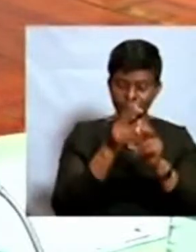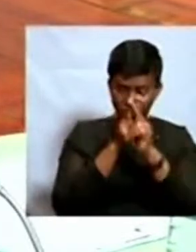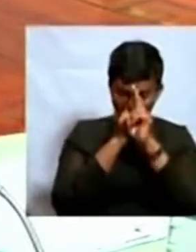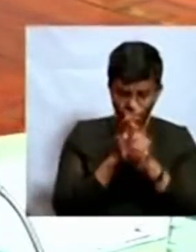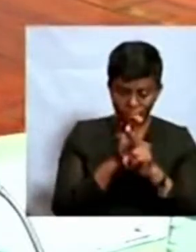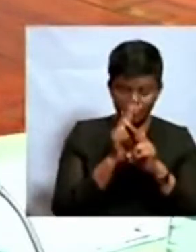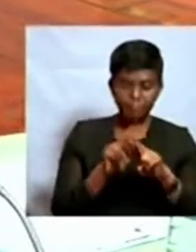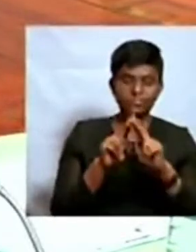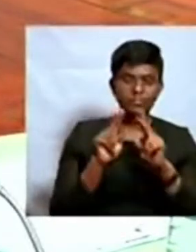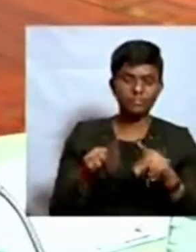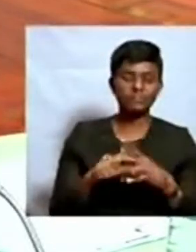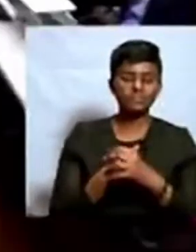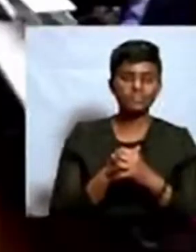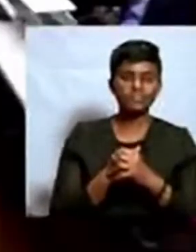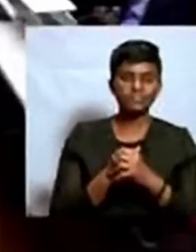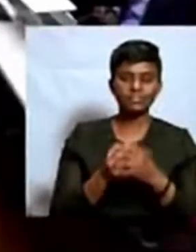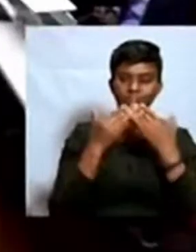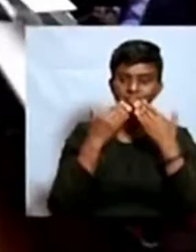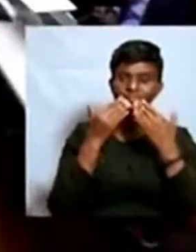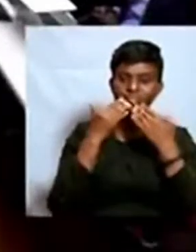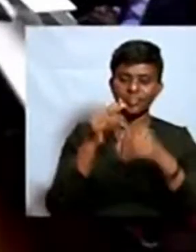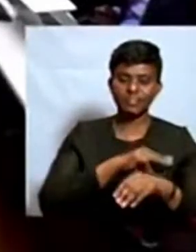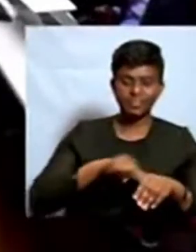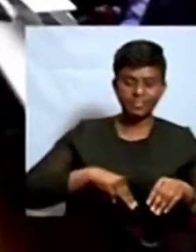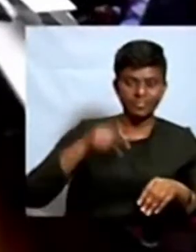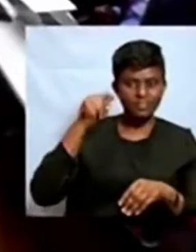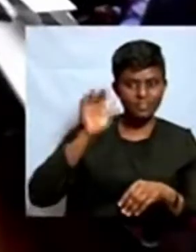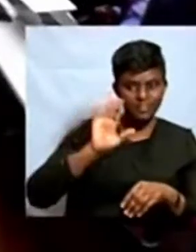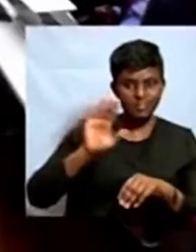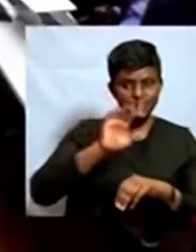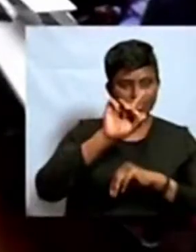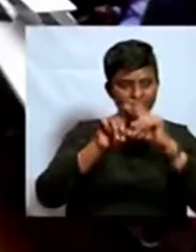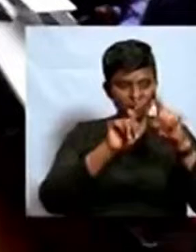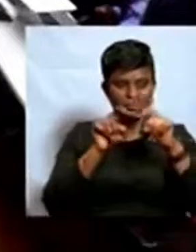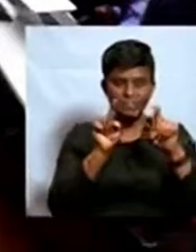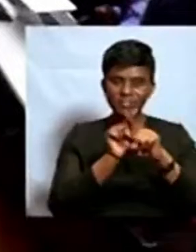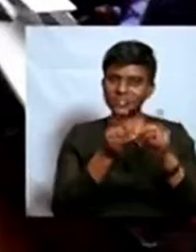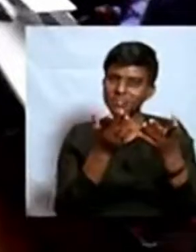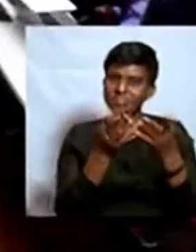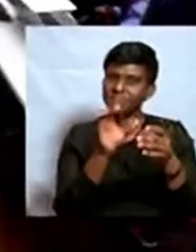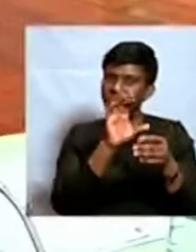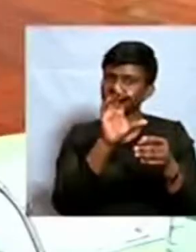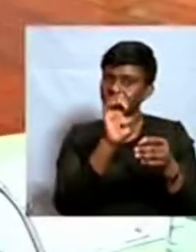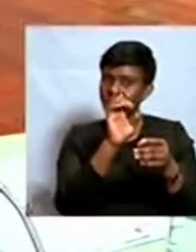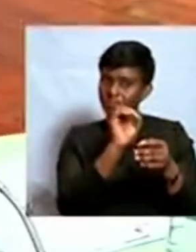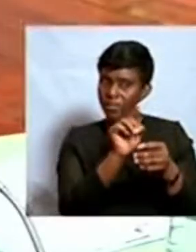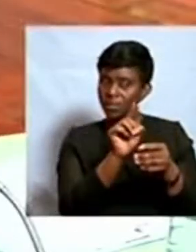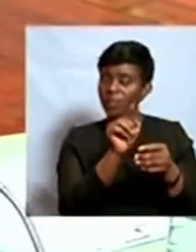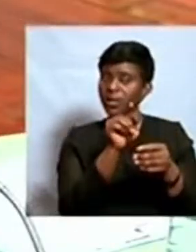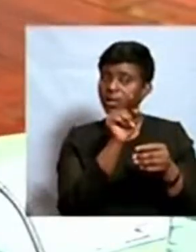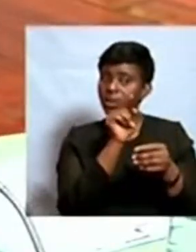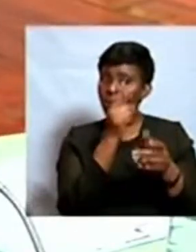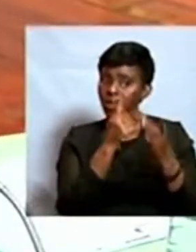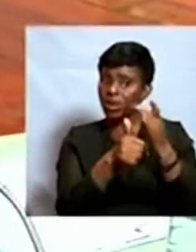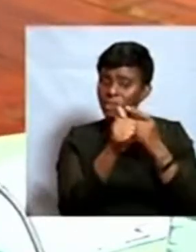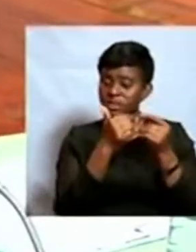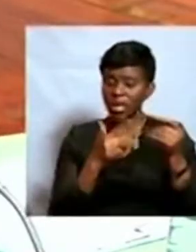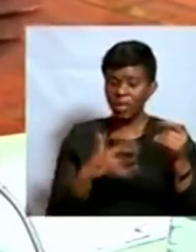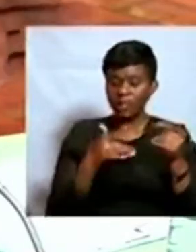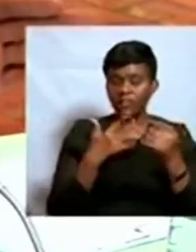Chair. And thank you, members, for those questions. And by the way, CEO, the ones that you feel